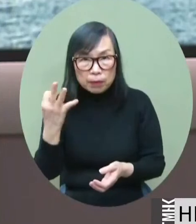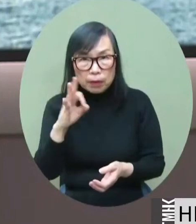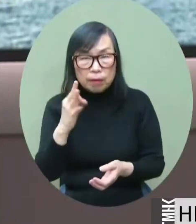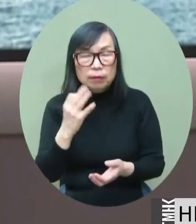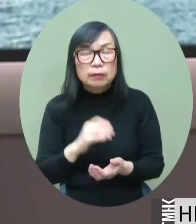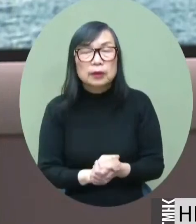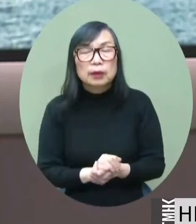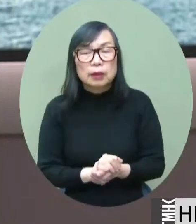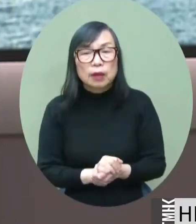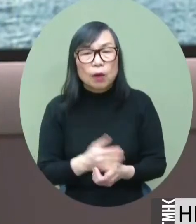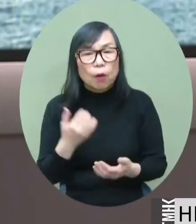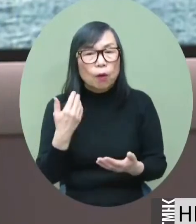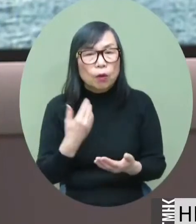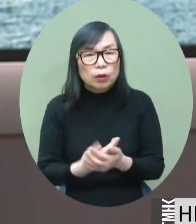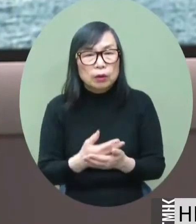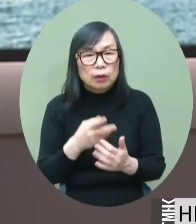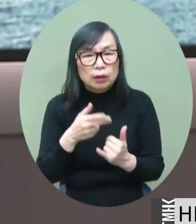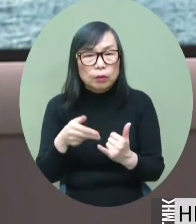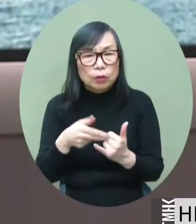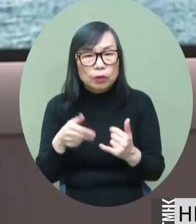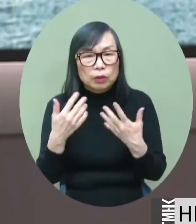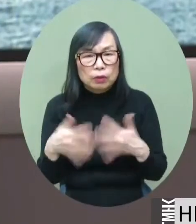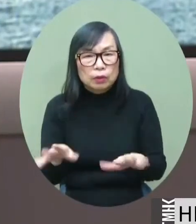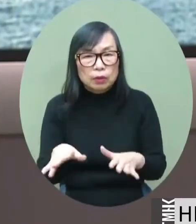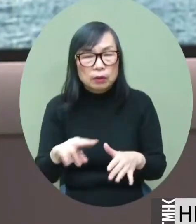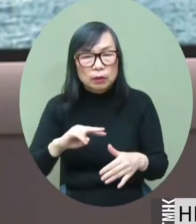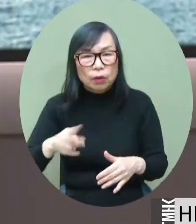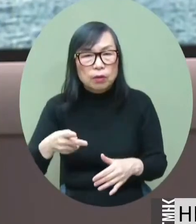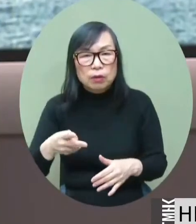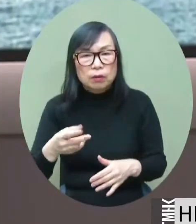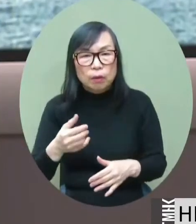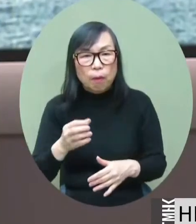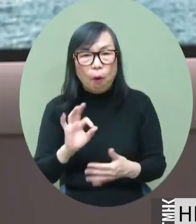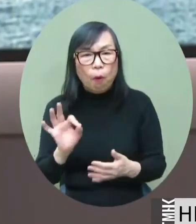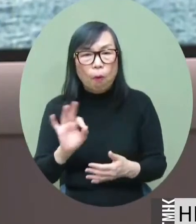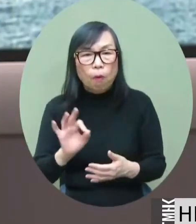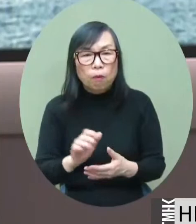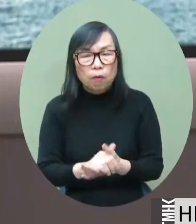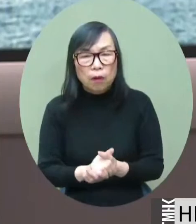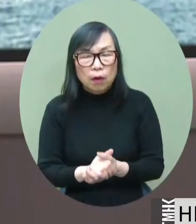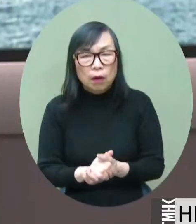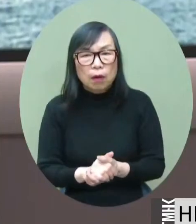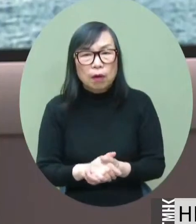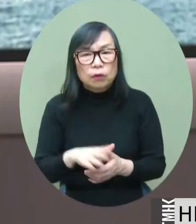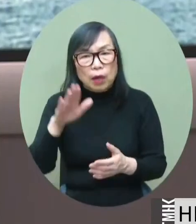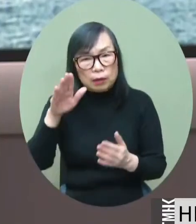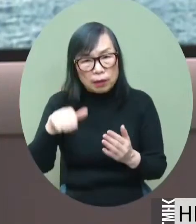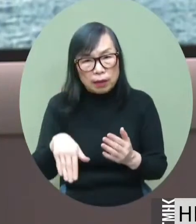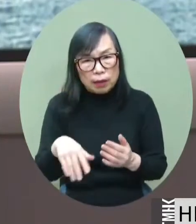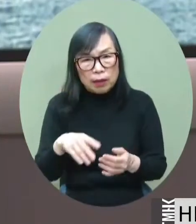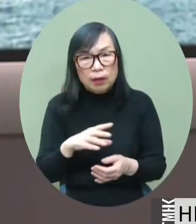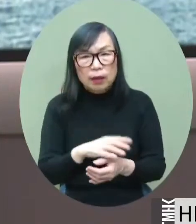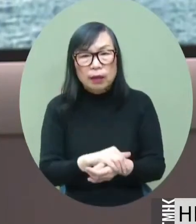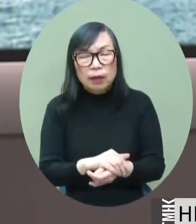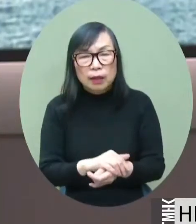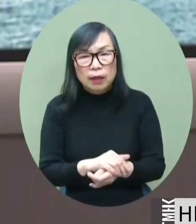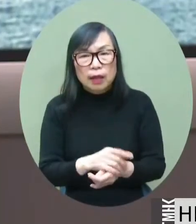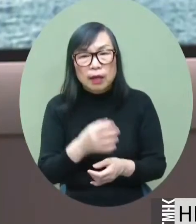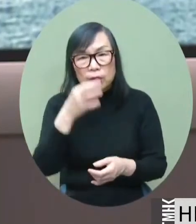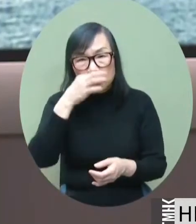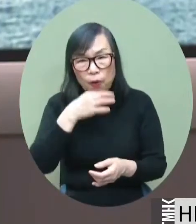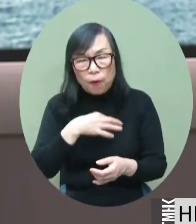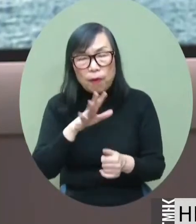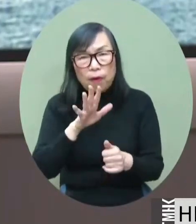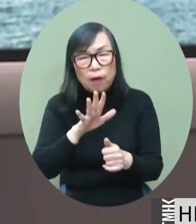he tested positive. His CT value was 33. Now, after the surgery, his condition had not improved. He still suffered from low